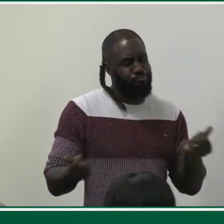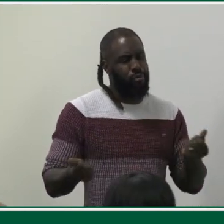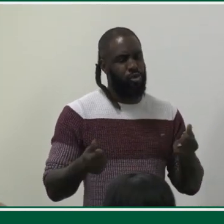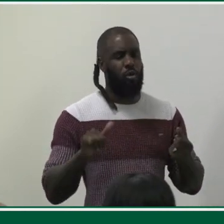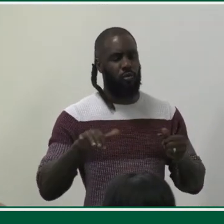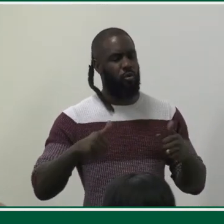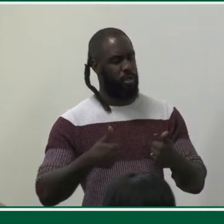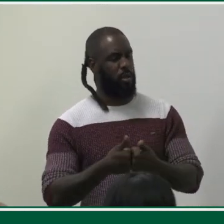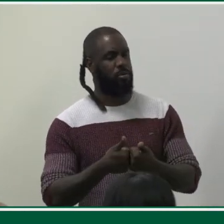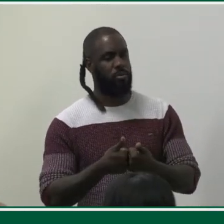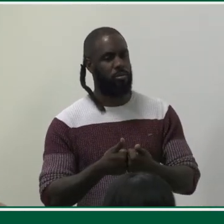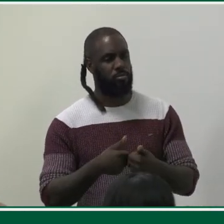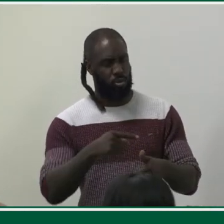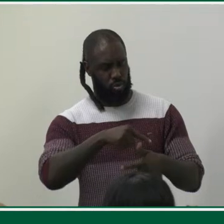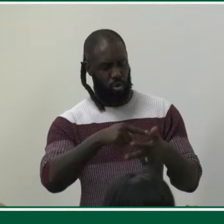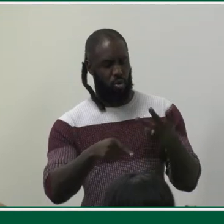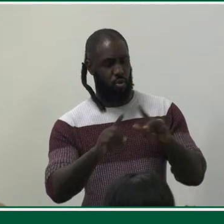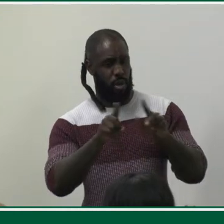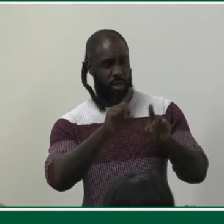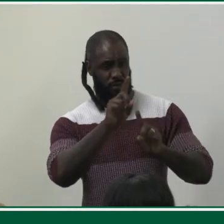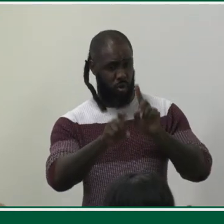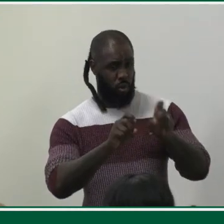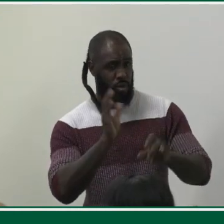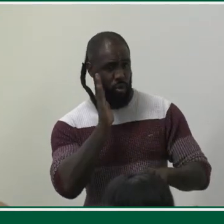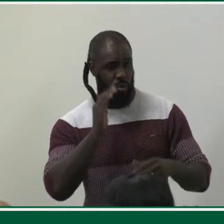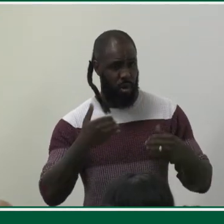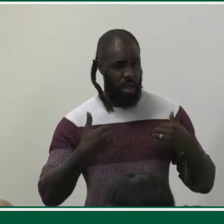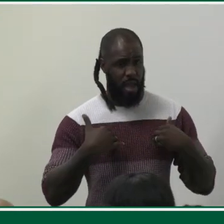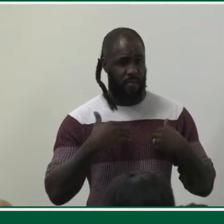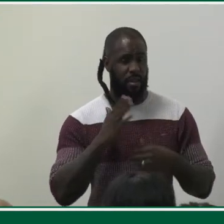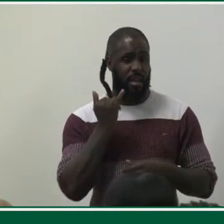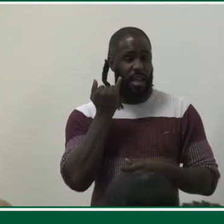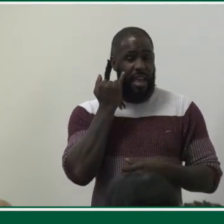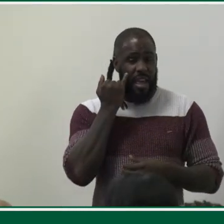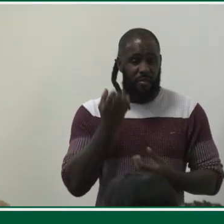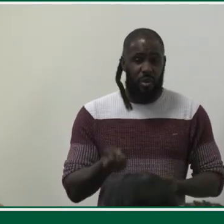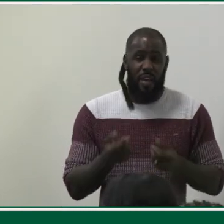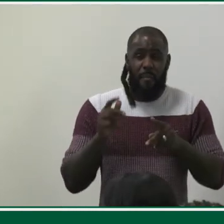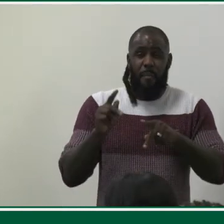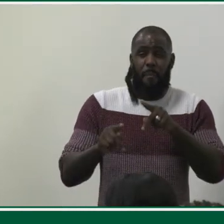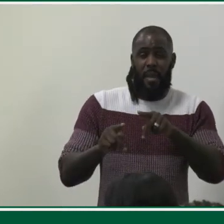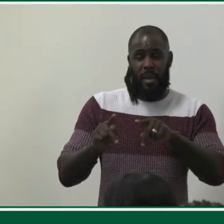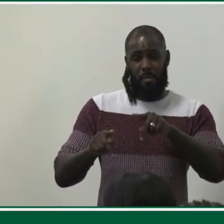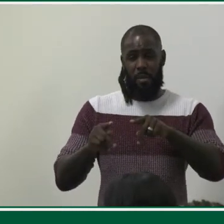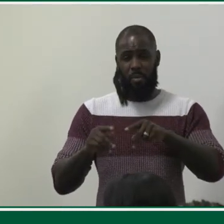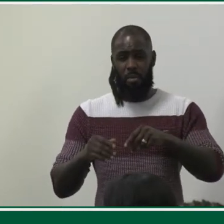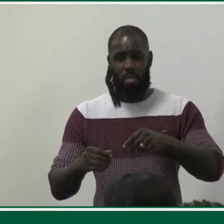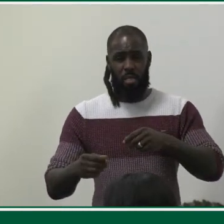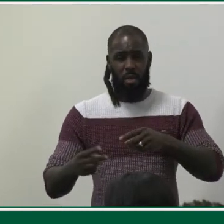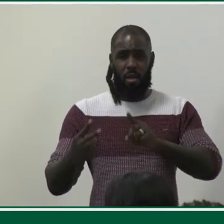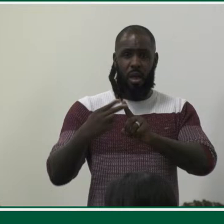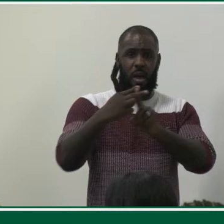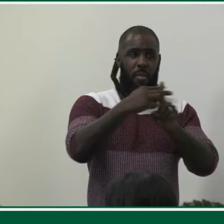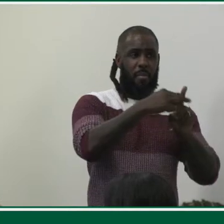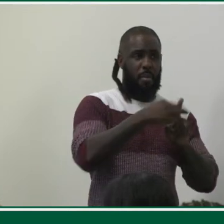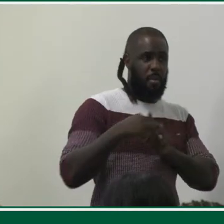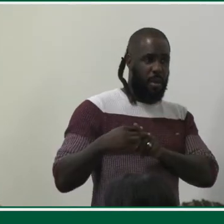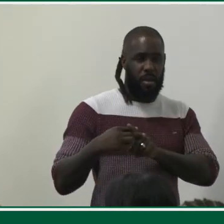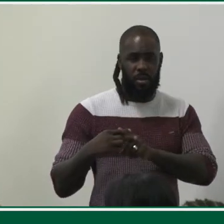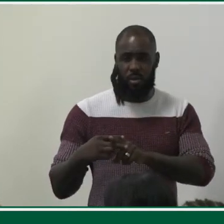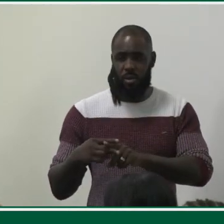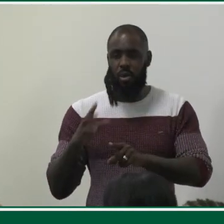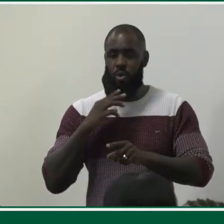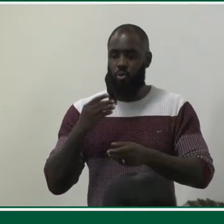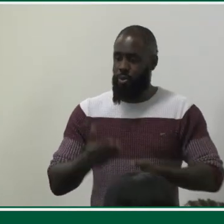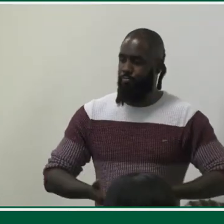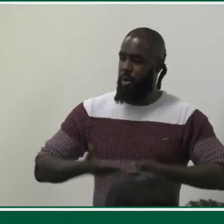challenges. If we get a high volume of applicants, we have the board.